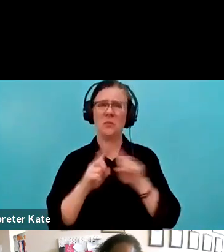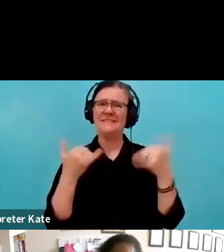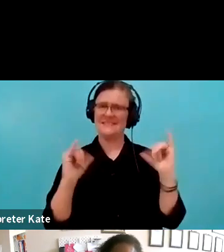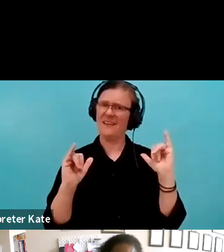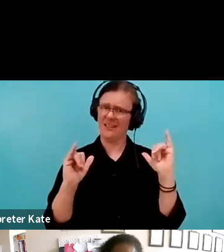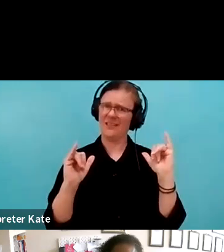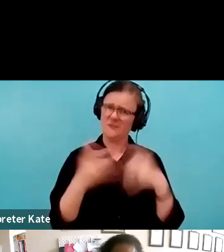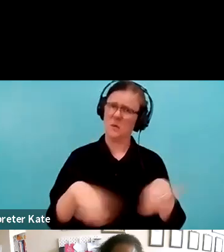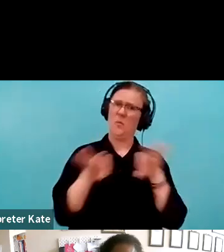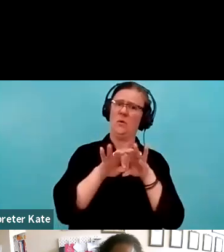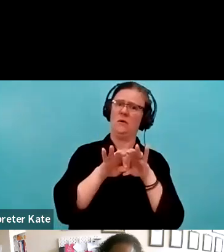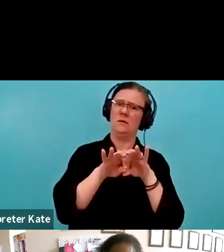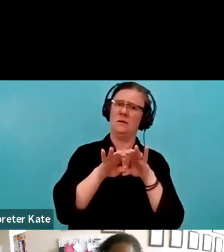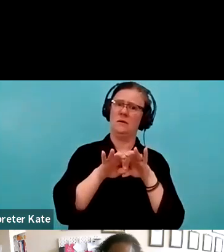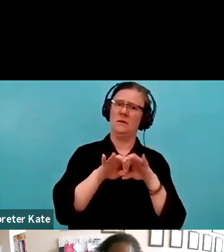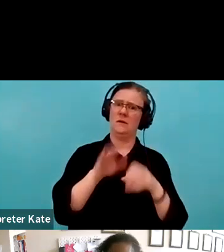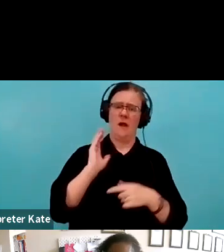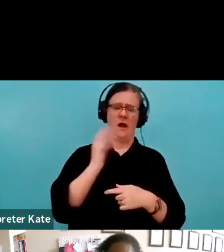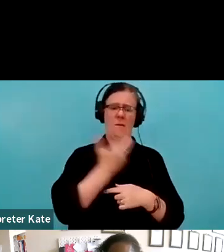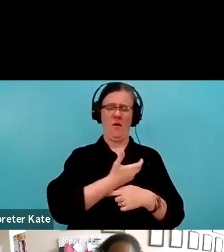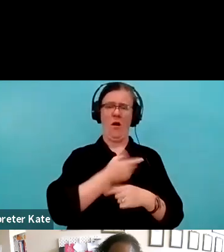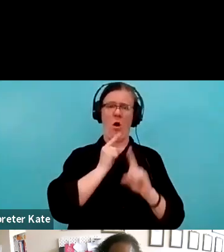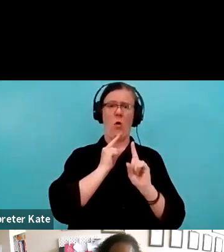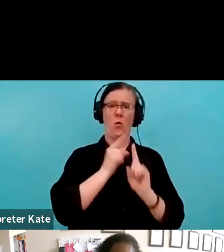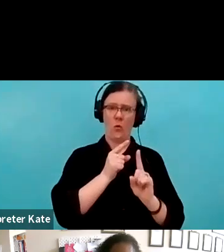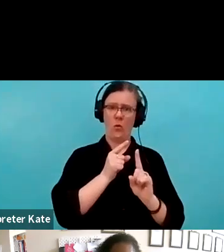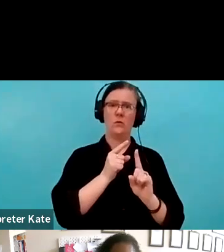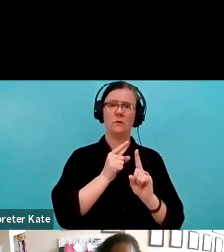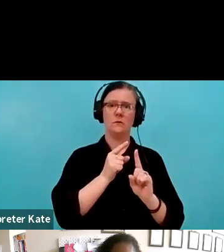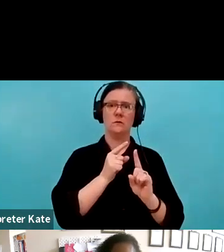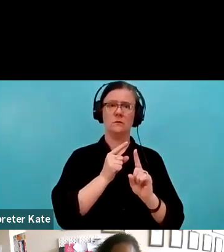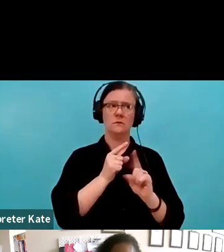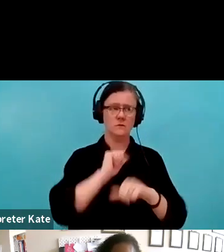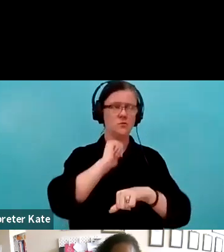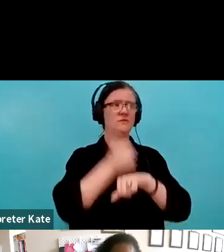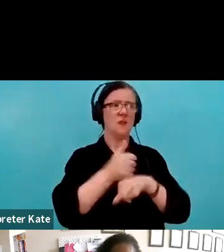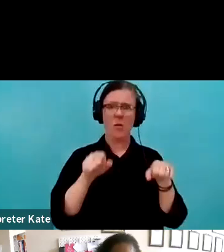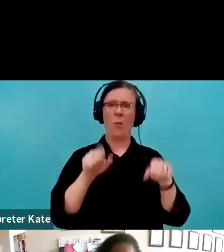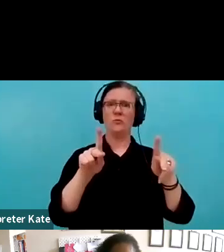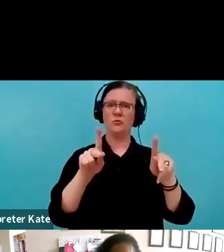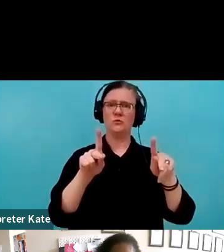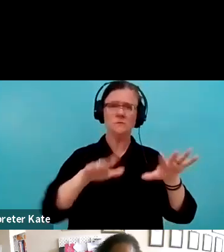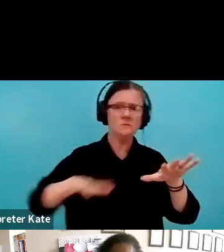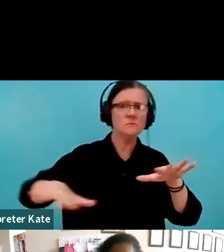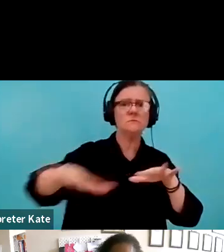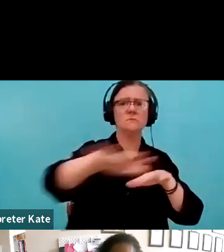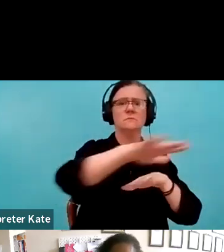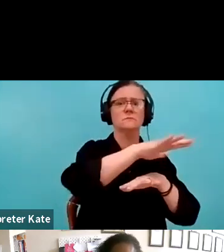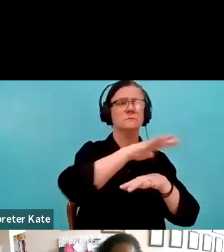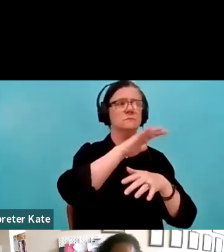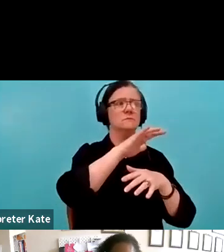our goal as an impact campaign has been to create space in as many ways